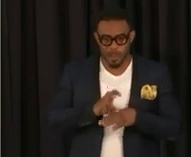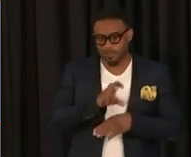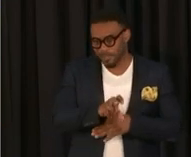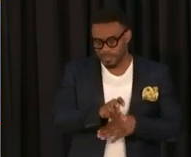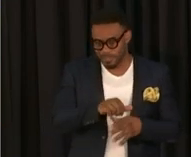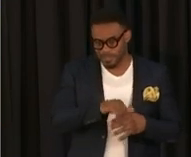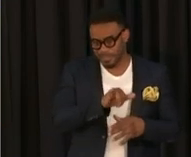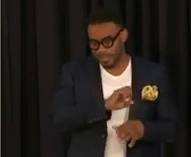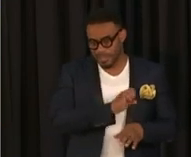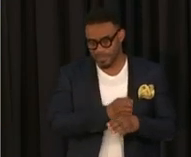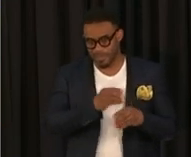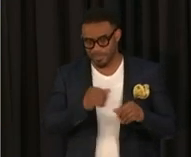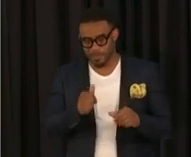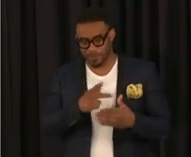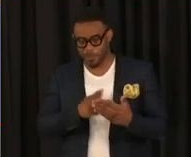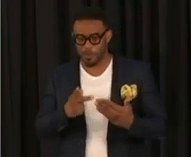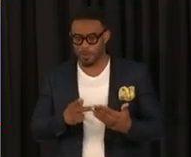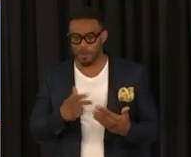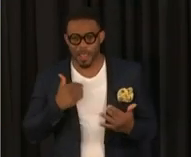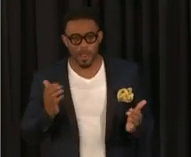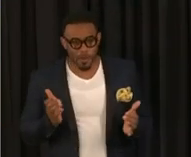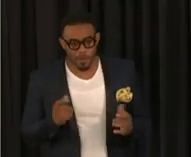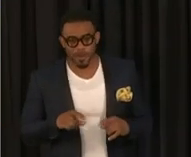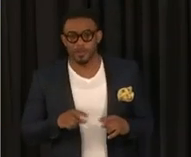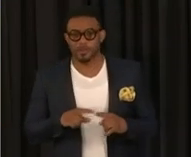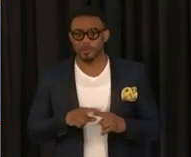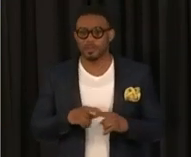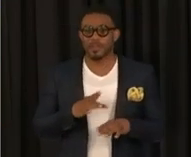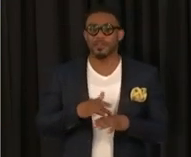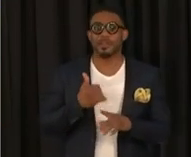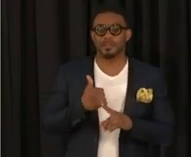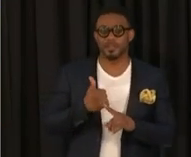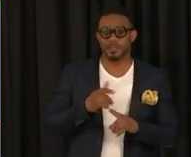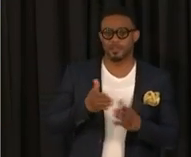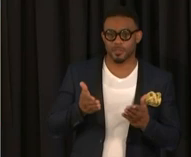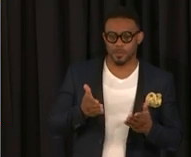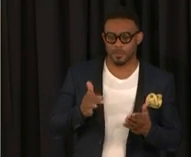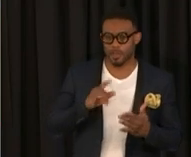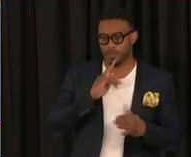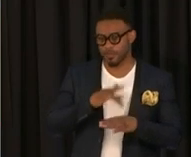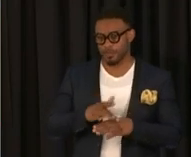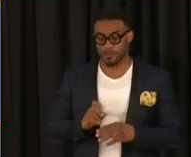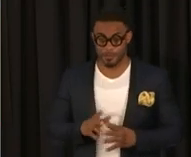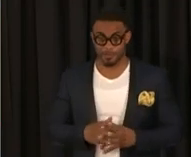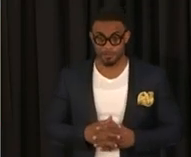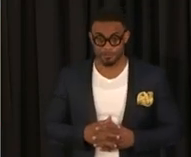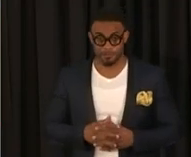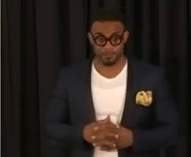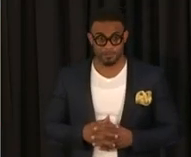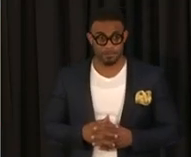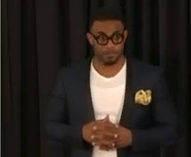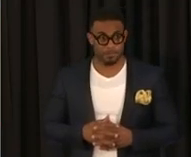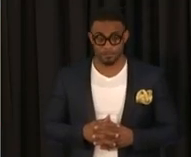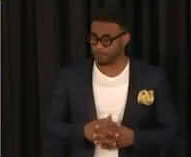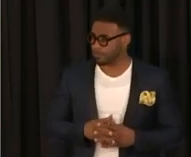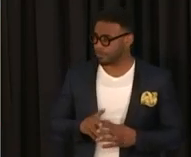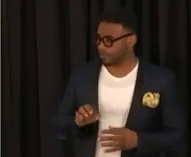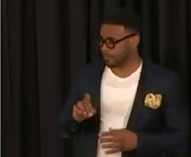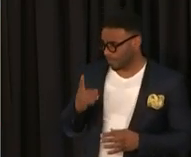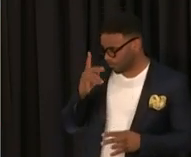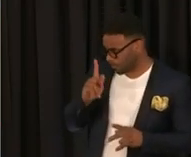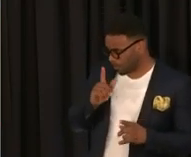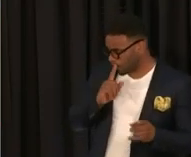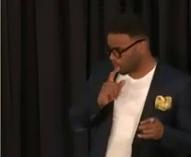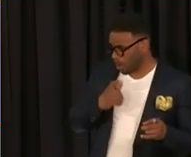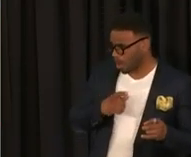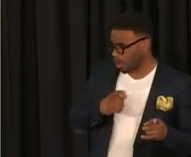are investing in these energy efficiency programs. I encourage them to avail themselves of the services that are available. And Ted, for